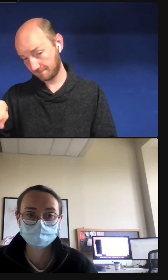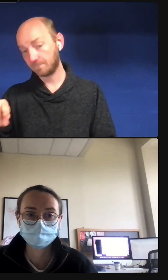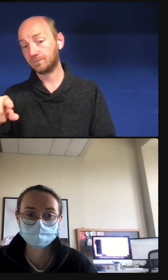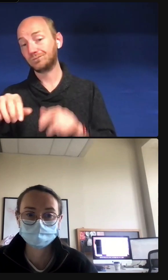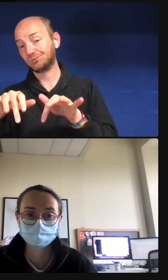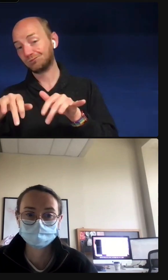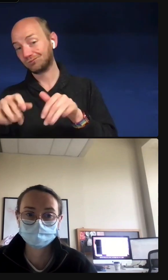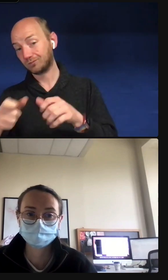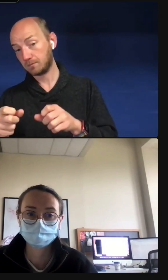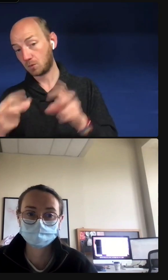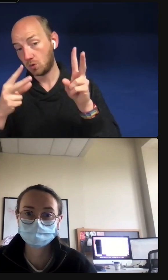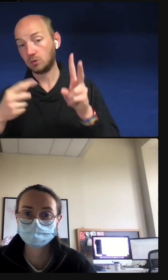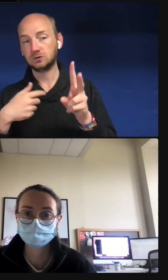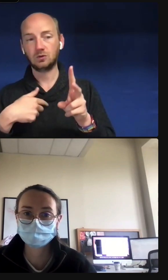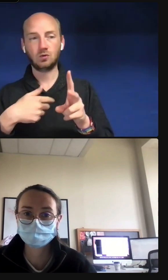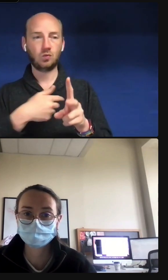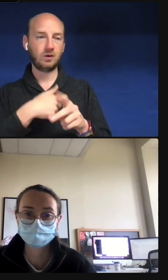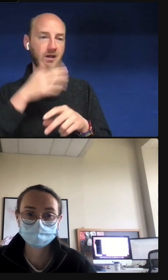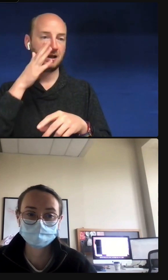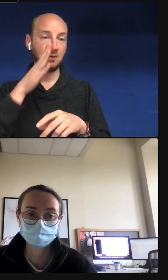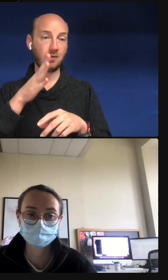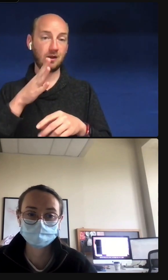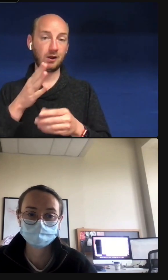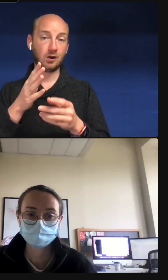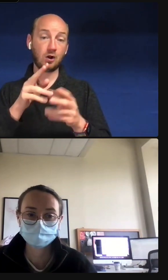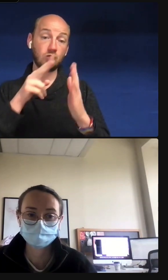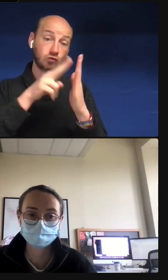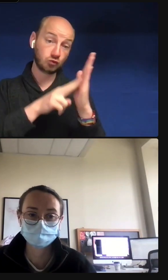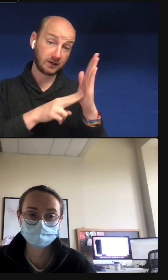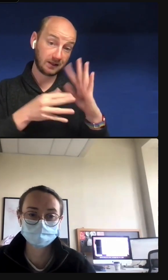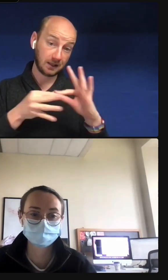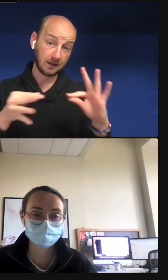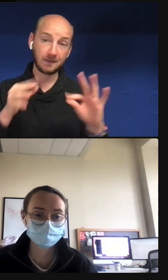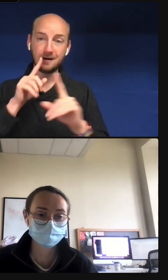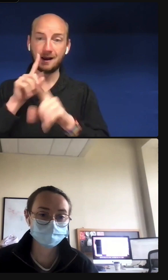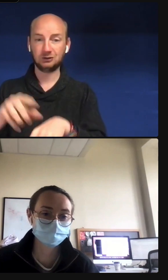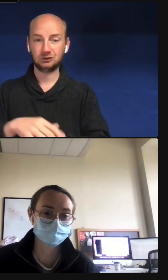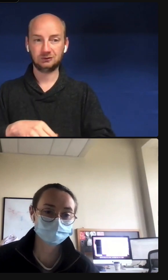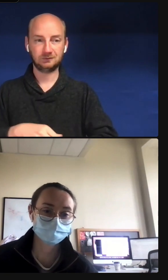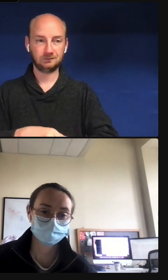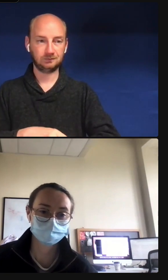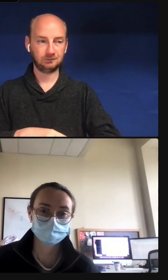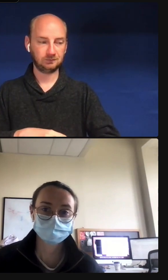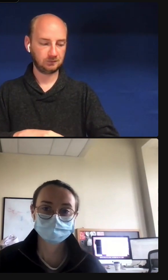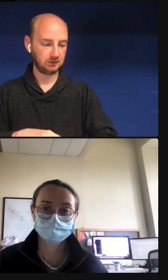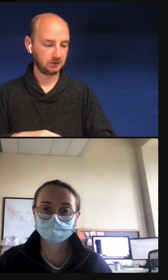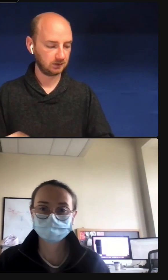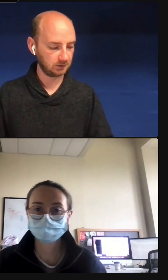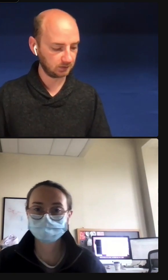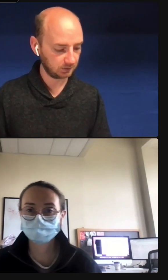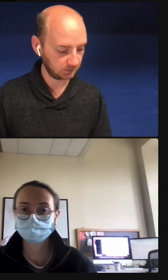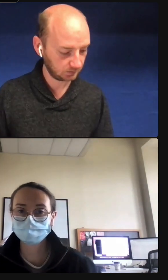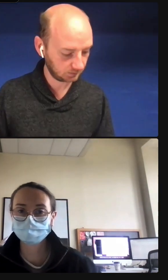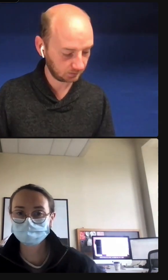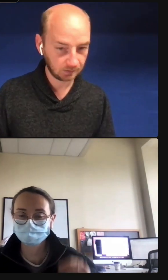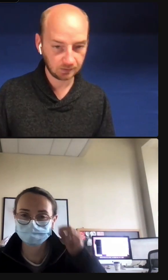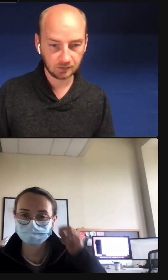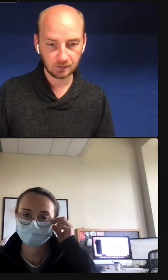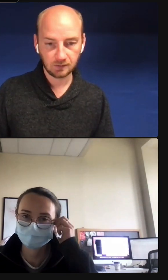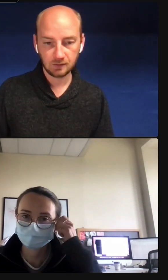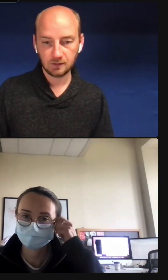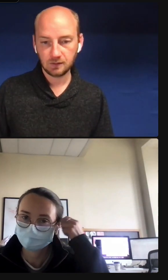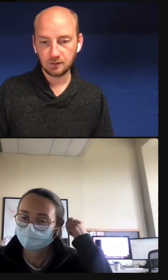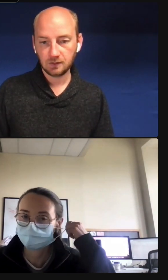Okay, so actually there's already a question there from David DiStefano. Sorry if I mispronounced your